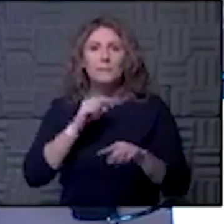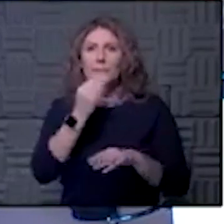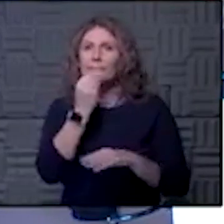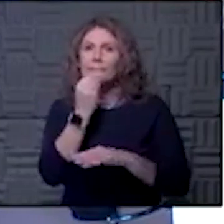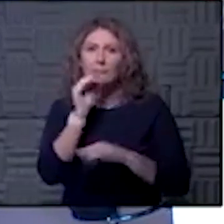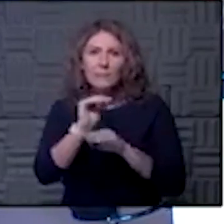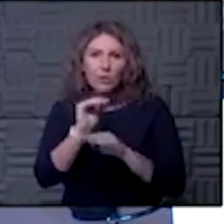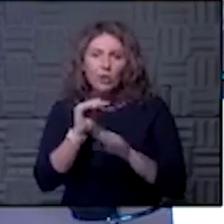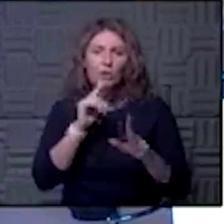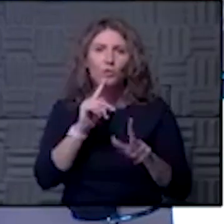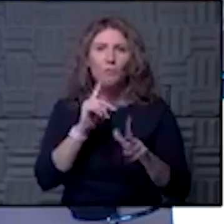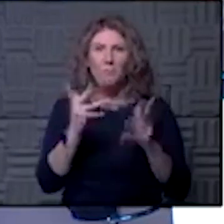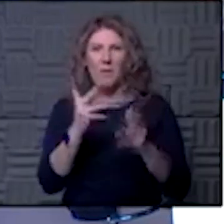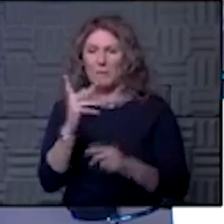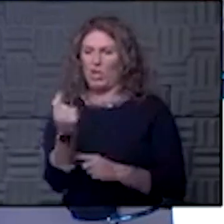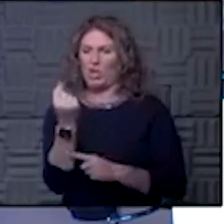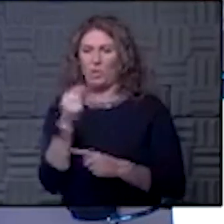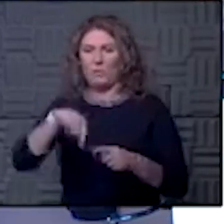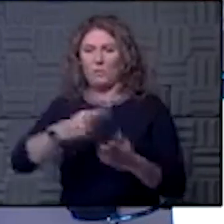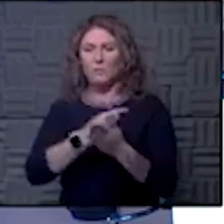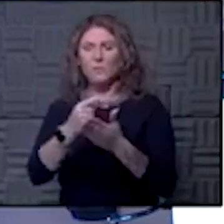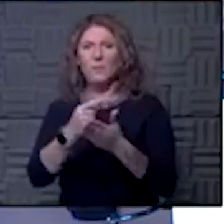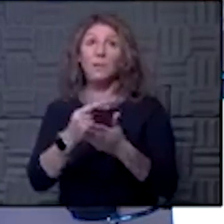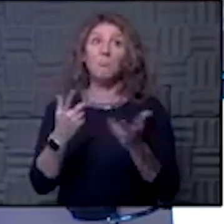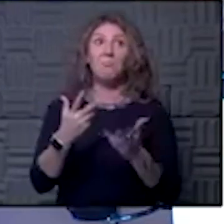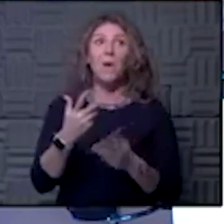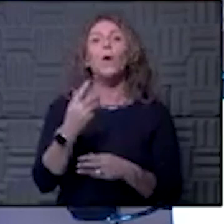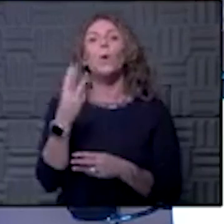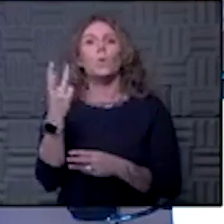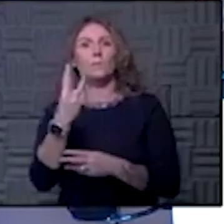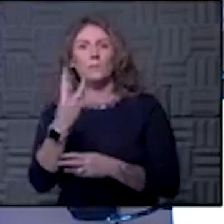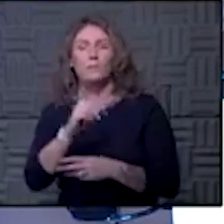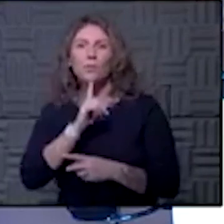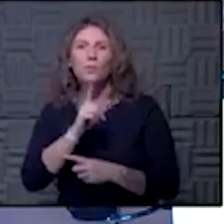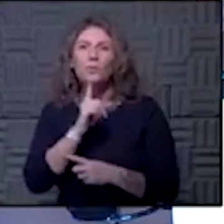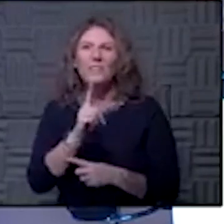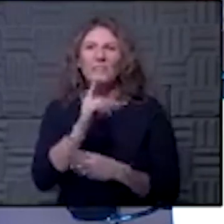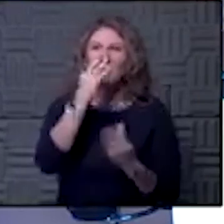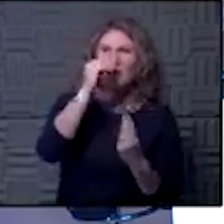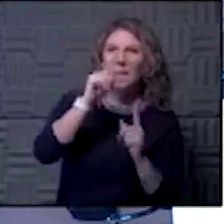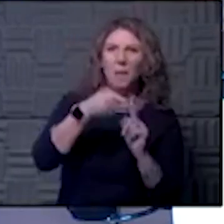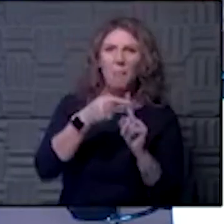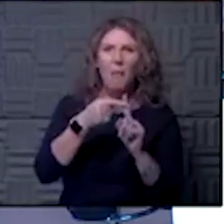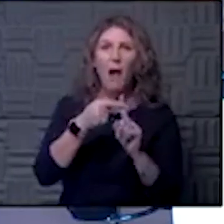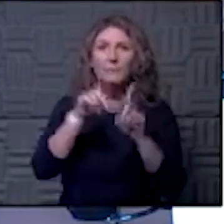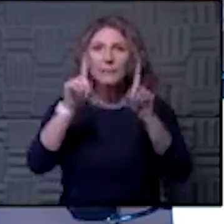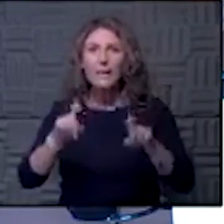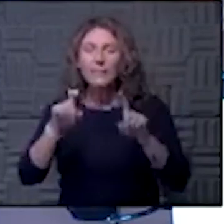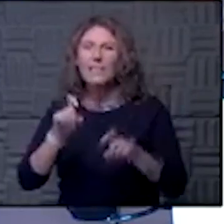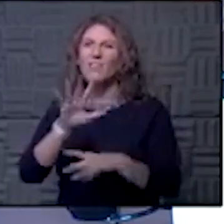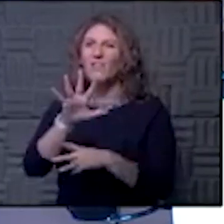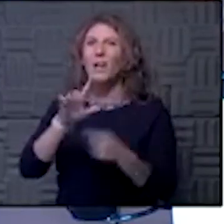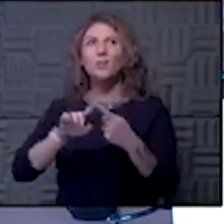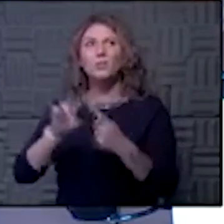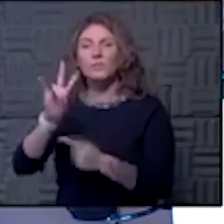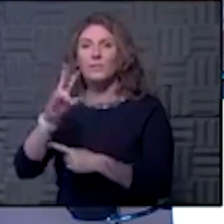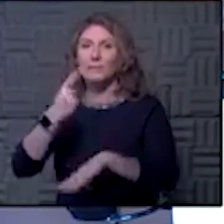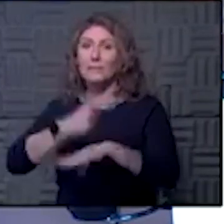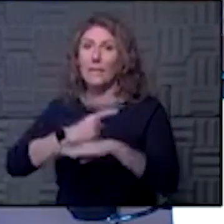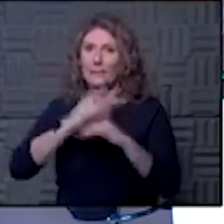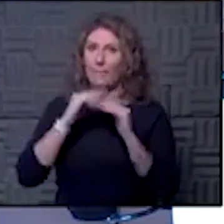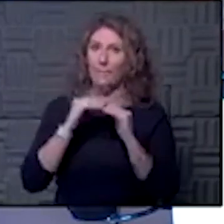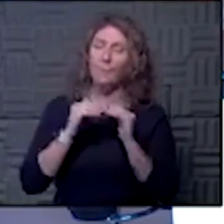maybe Tuesday of this week, or even Wednesday, I guess, even to really think about getting tested. 5 to 7 days at least afterwards. It was